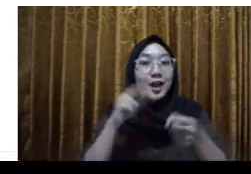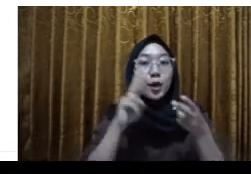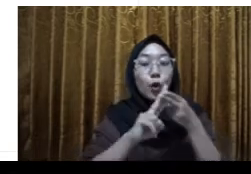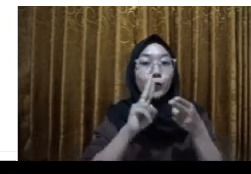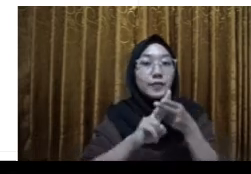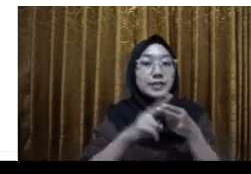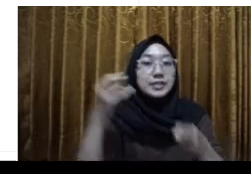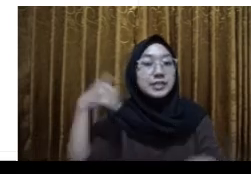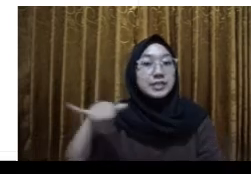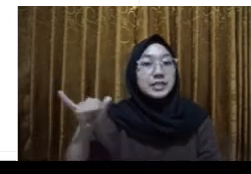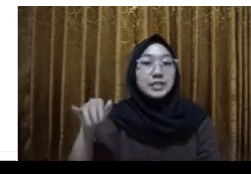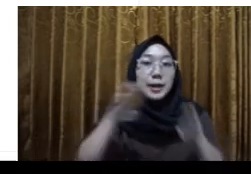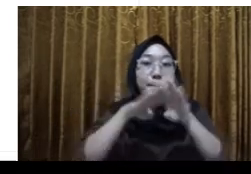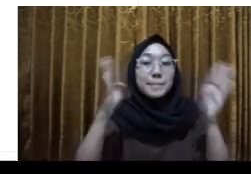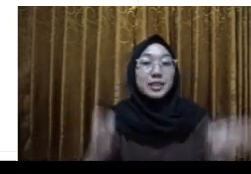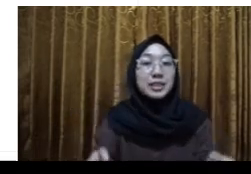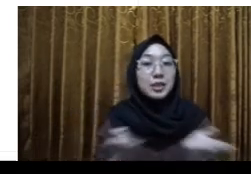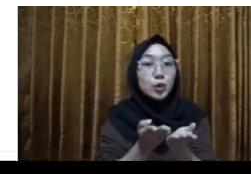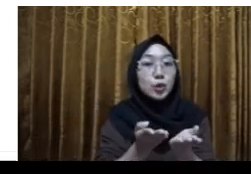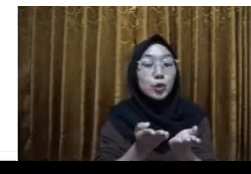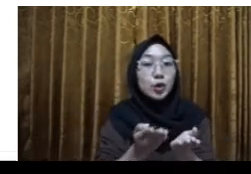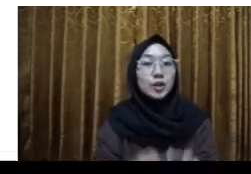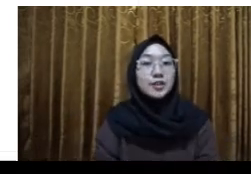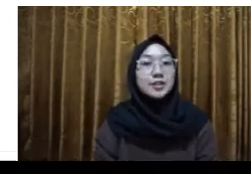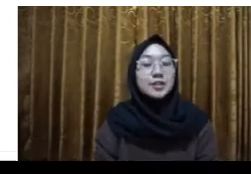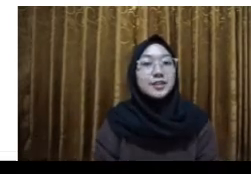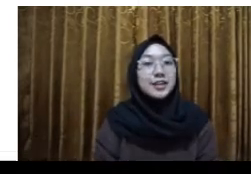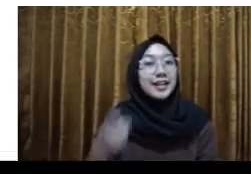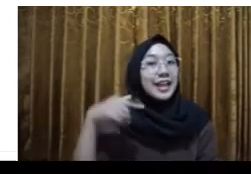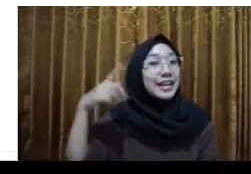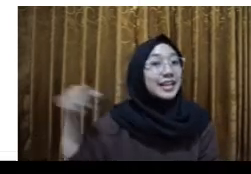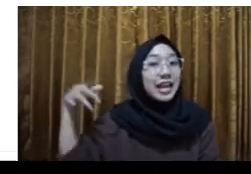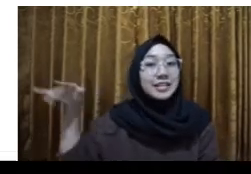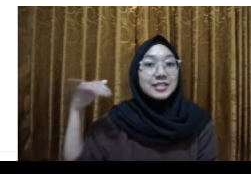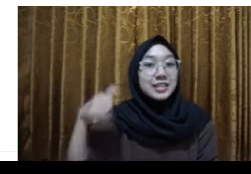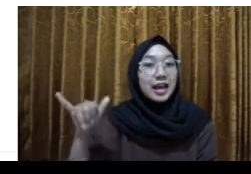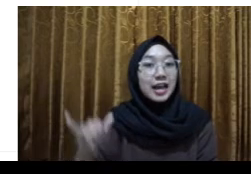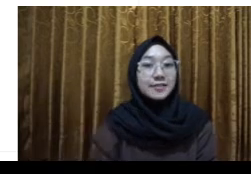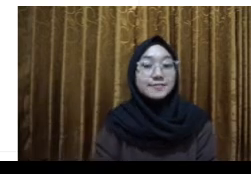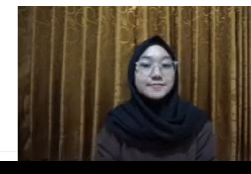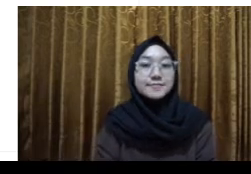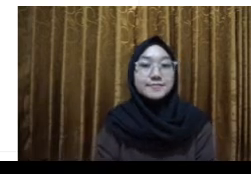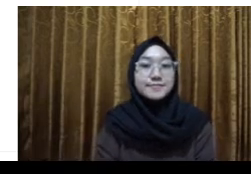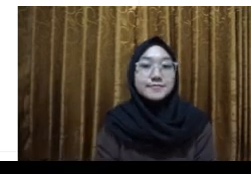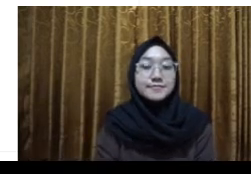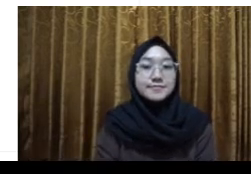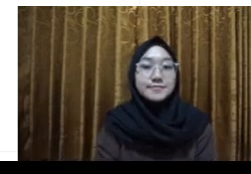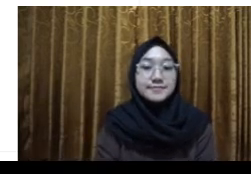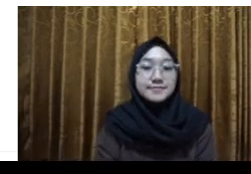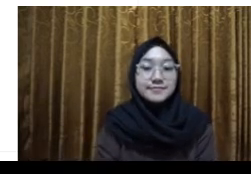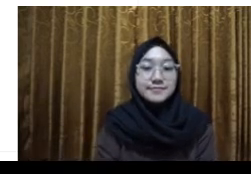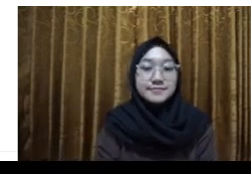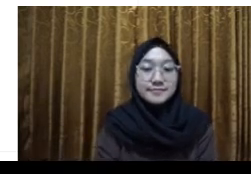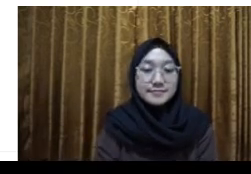boleh. Microsoft Word document edit. Selamat datang. Documents row. Documents window. Item. D8.